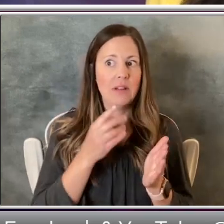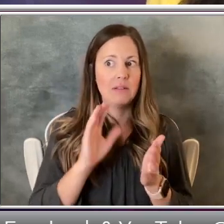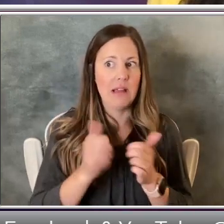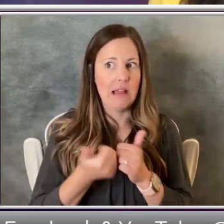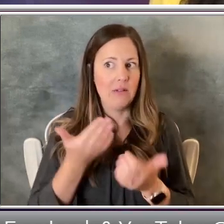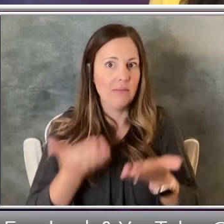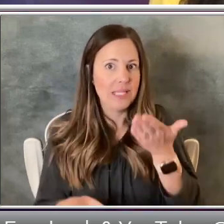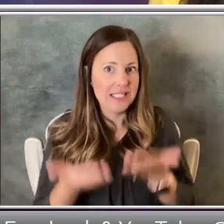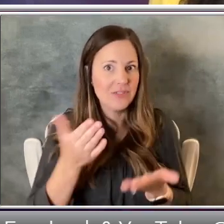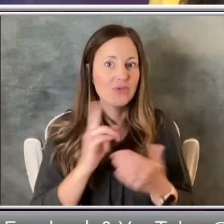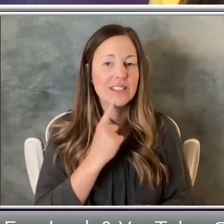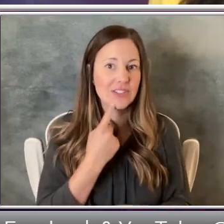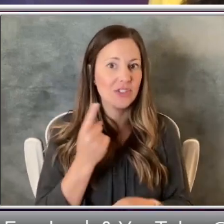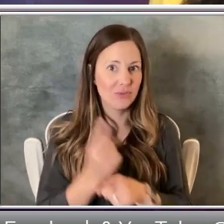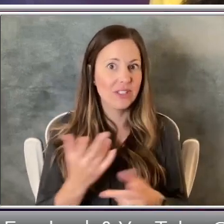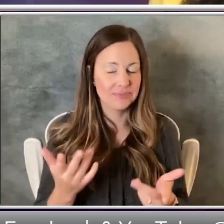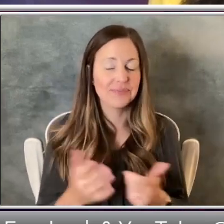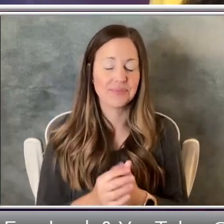be.